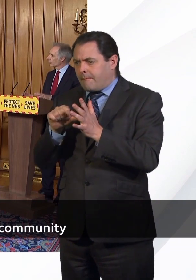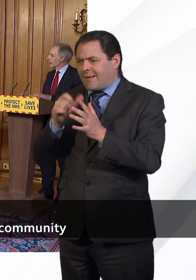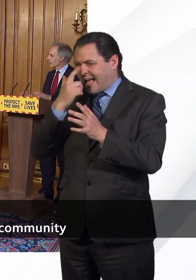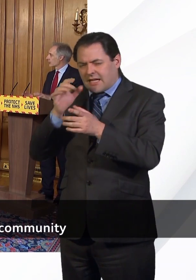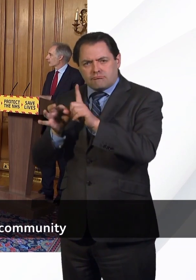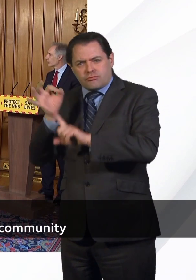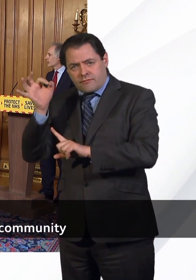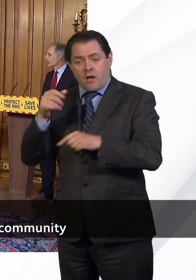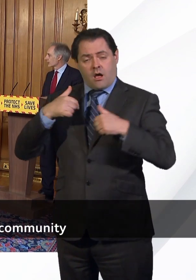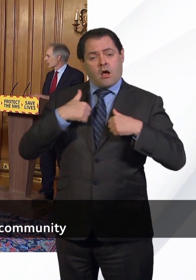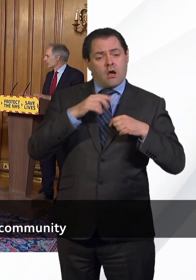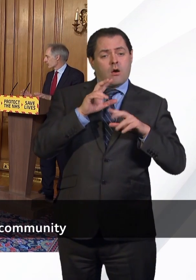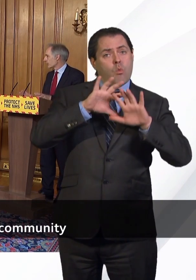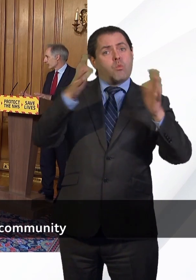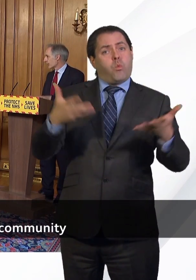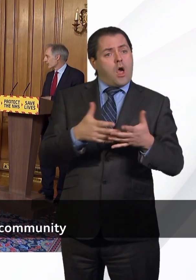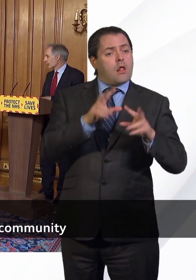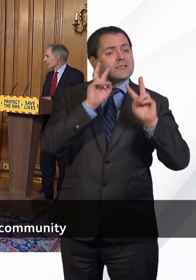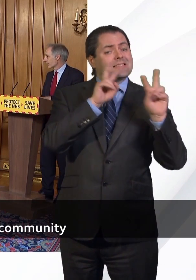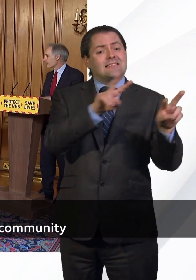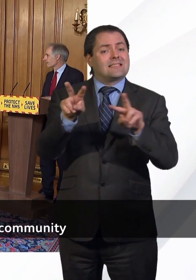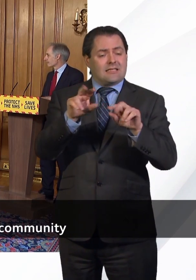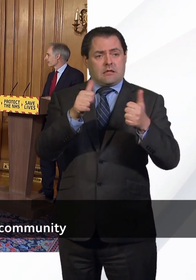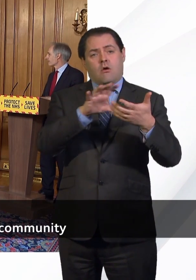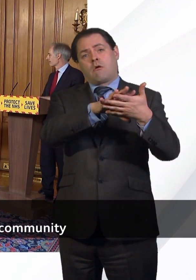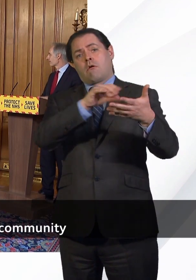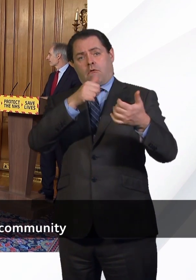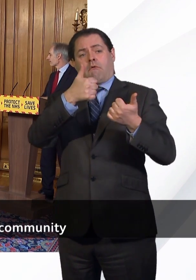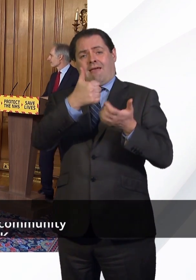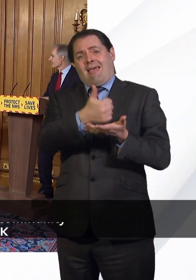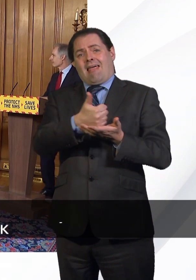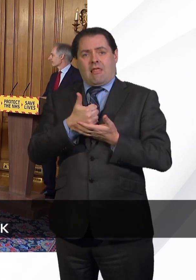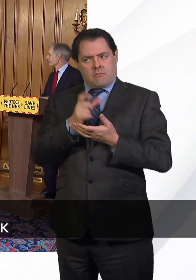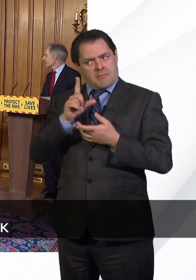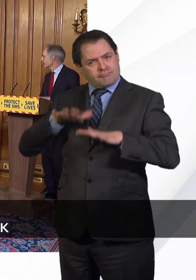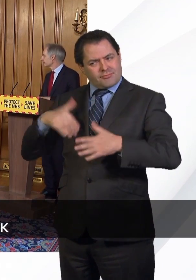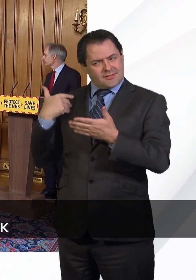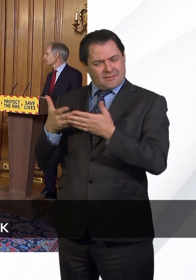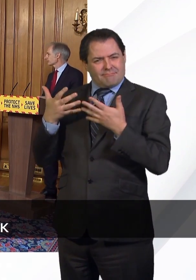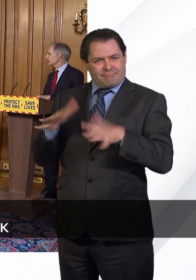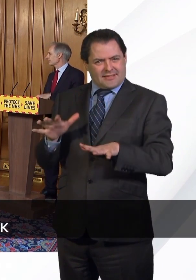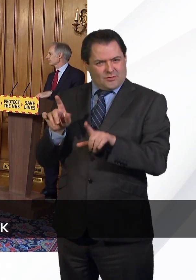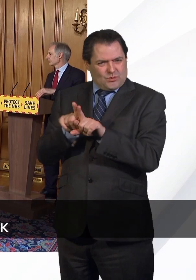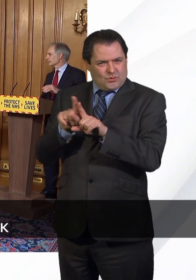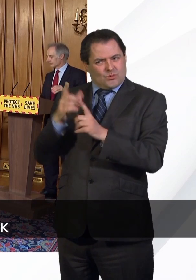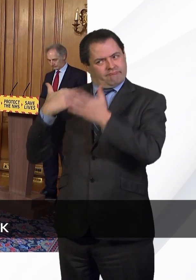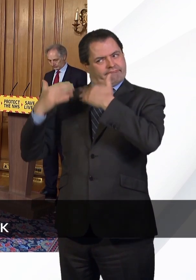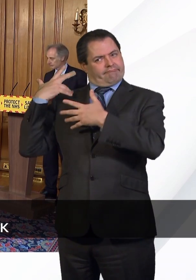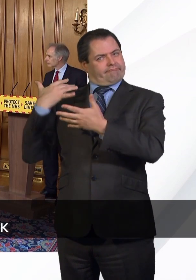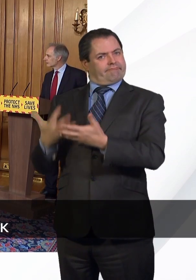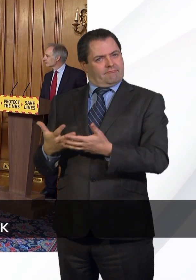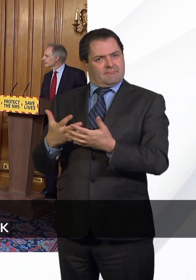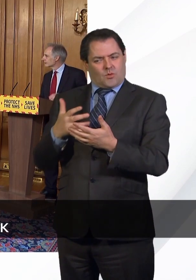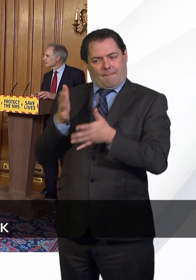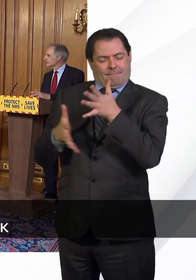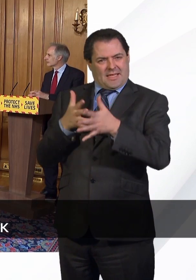something to offer in the UK as well, because we've been doing this for a long time. Thanks, Tom. I hope that answers your question. Yes, and may I have a